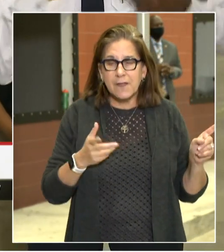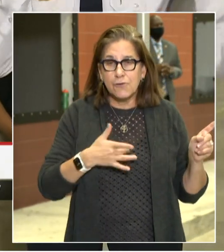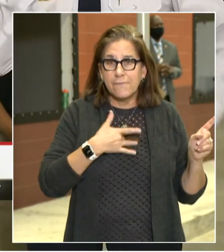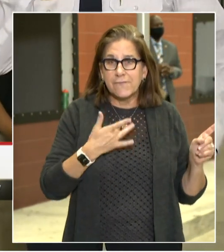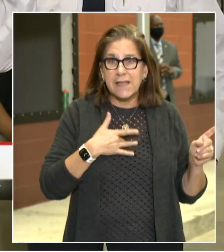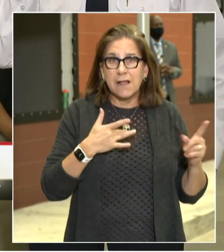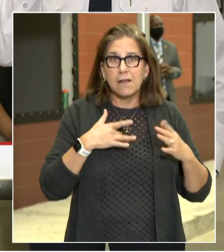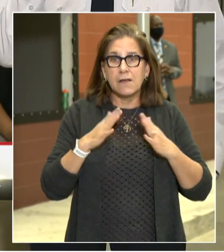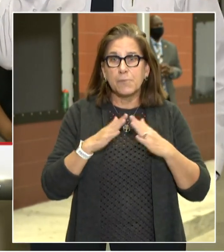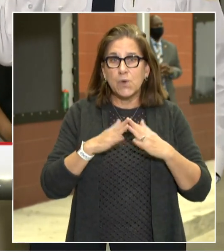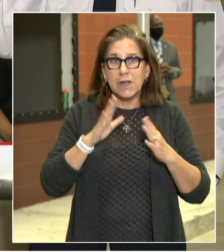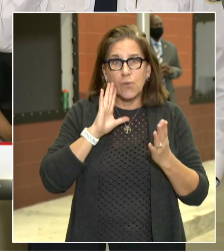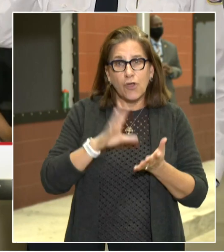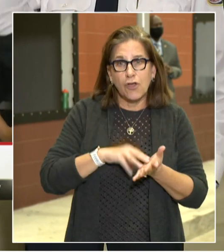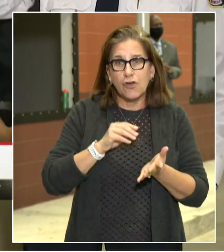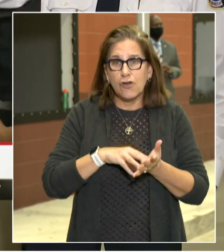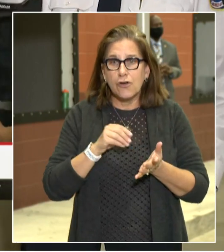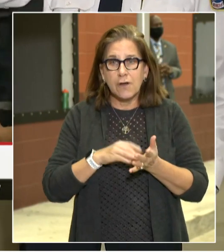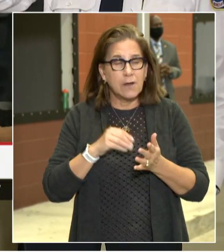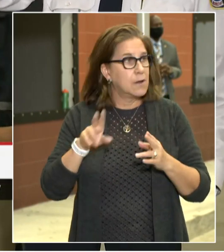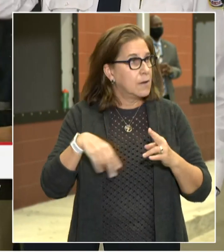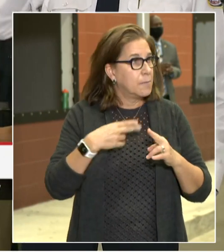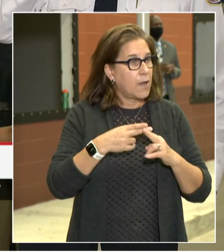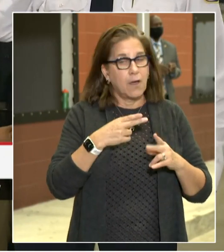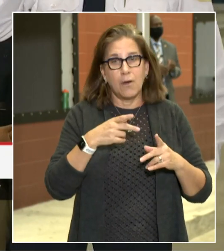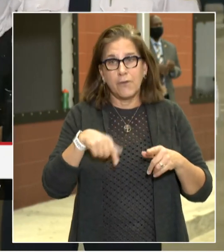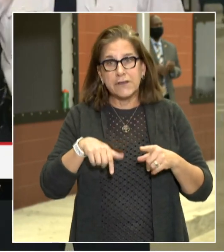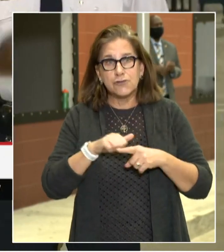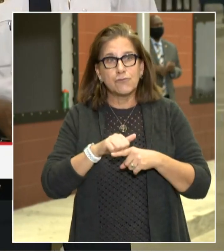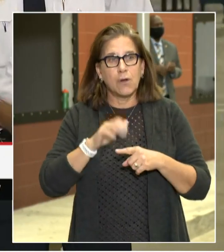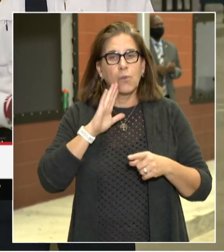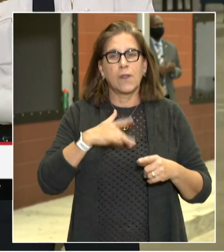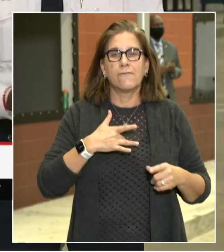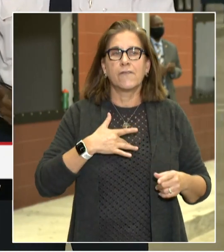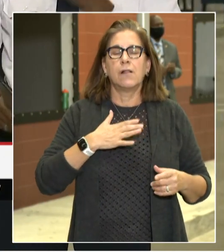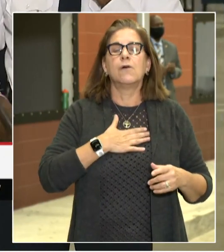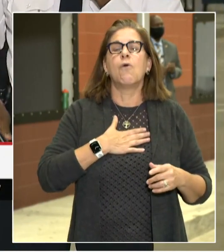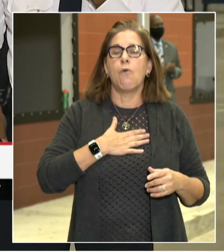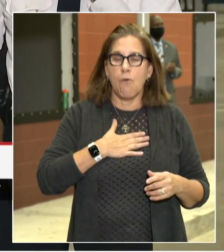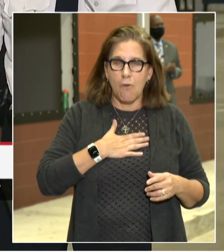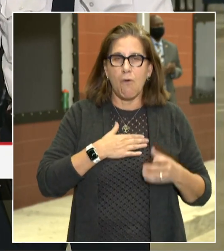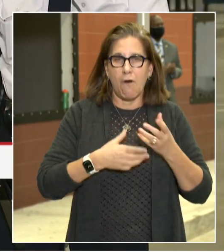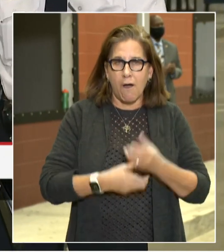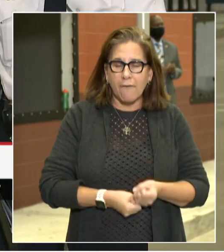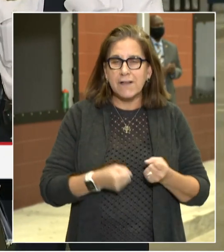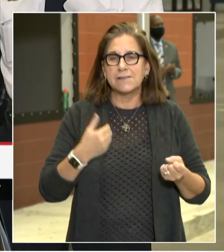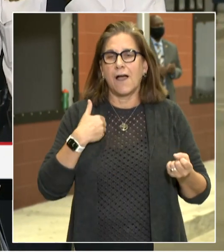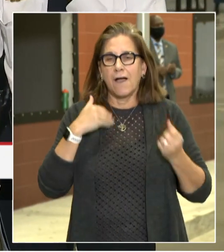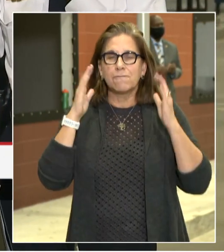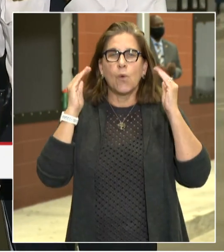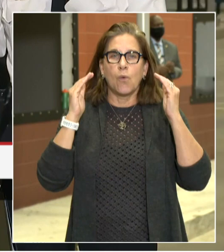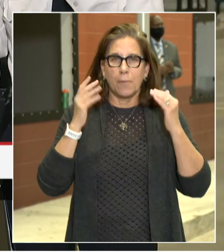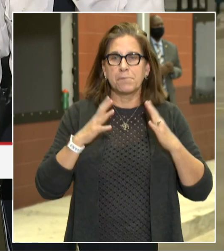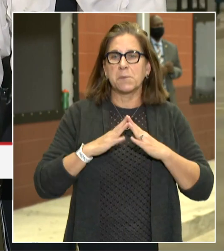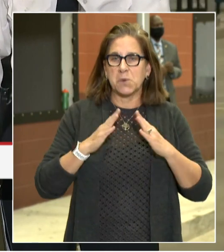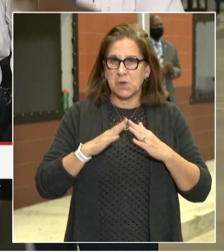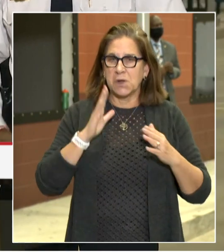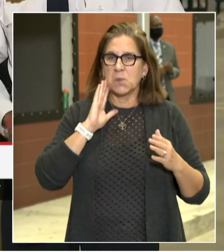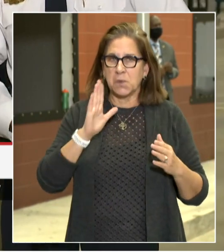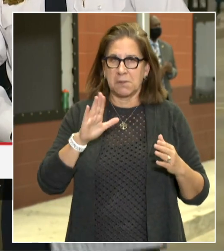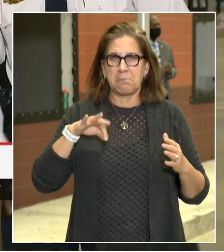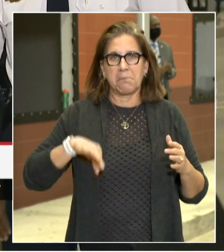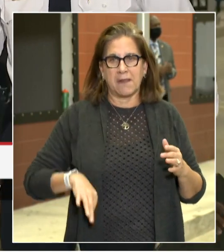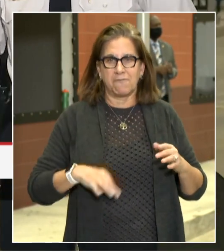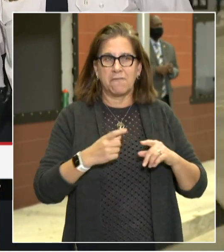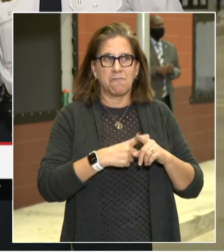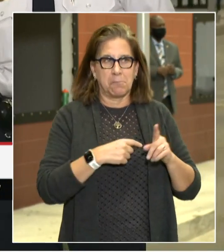know, the tension that may be out there between the community and the police department? What are you hoping that citizens will take from learning that this kind of